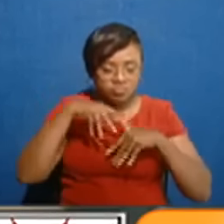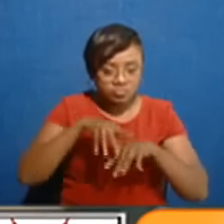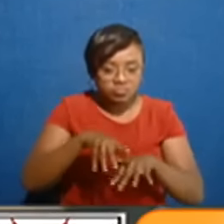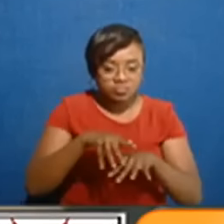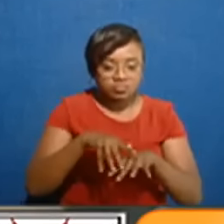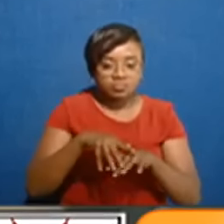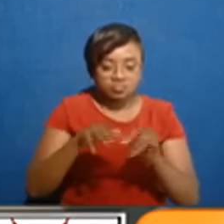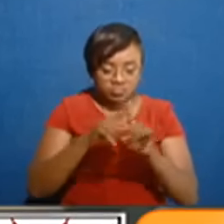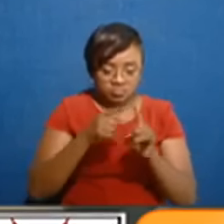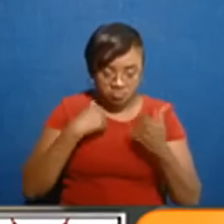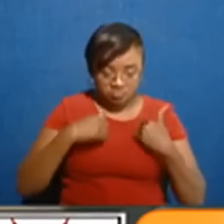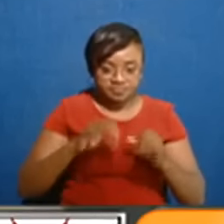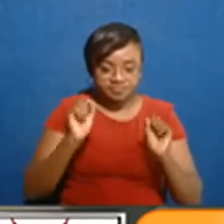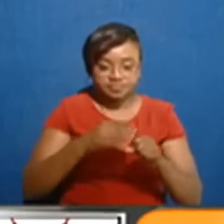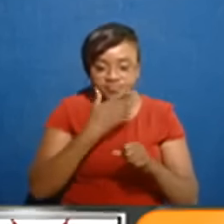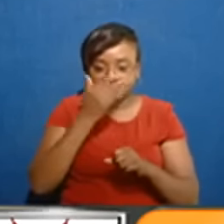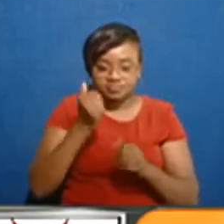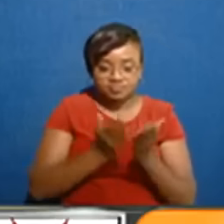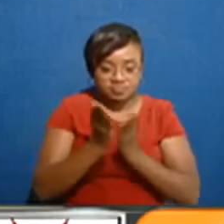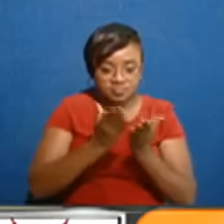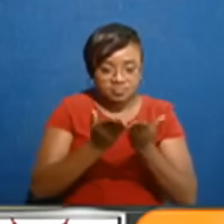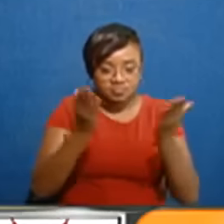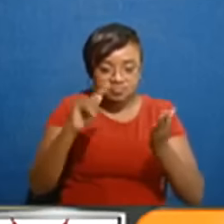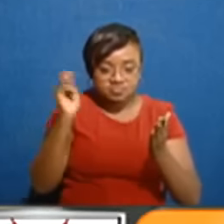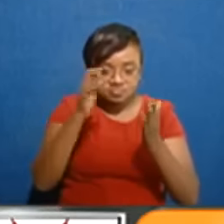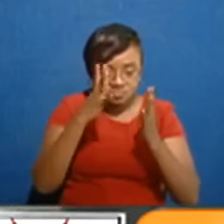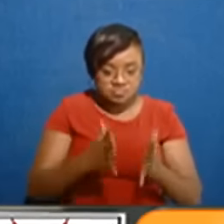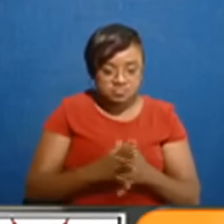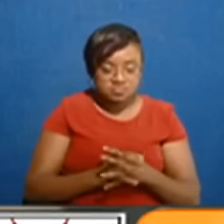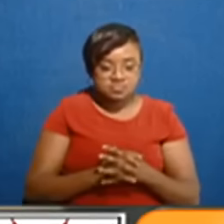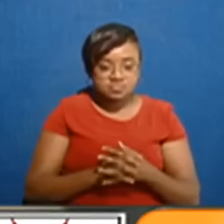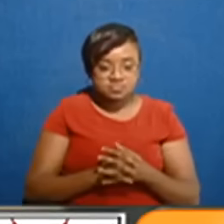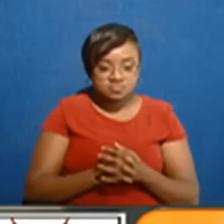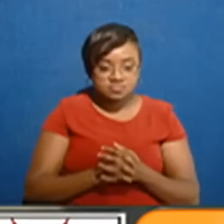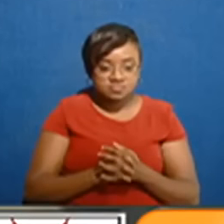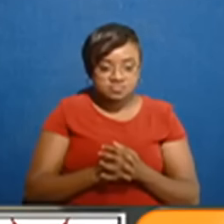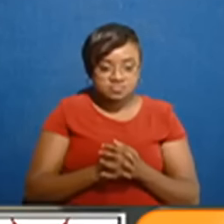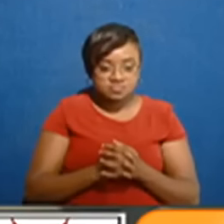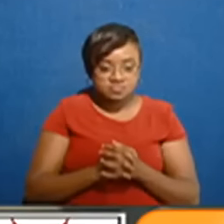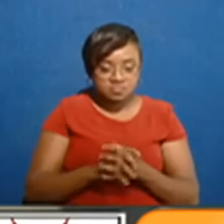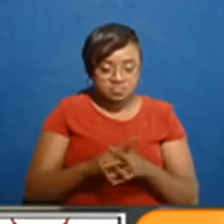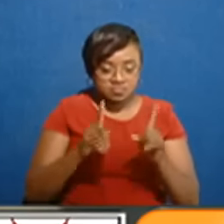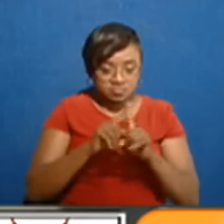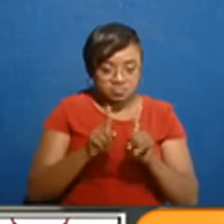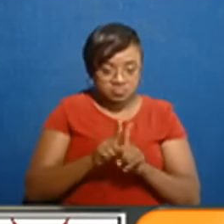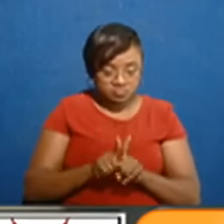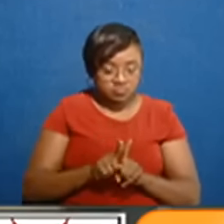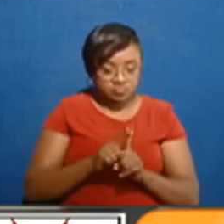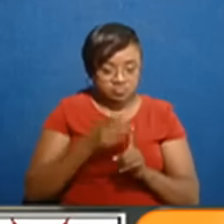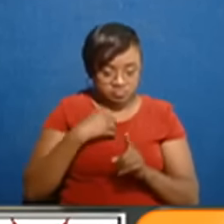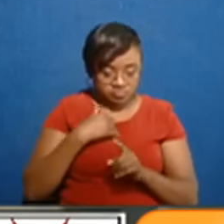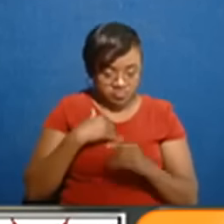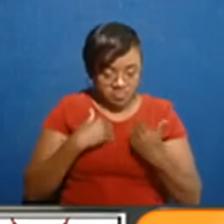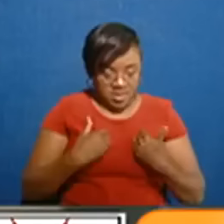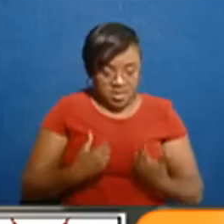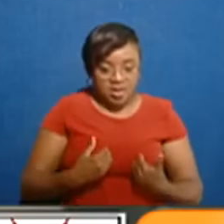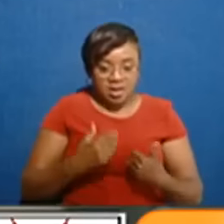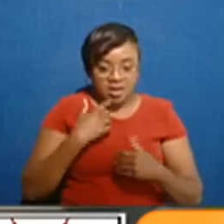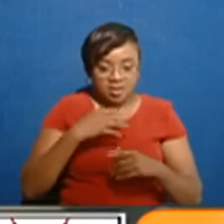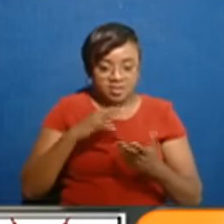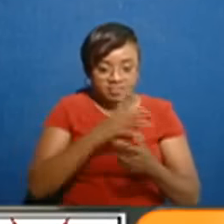to serve the people of Kenya. Accordingly, in accordance with the powers